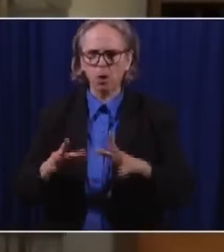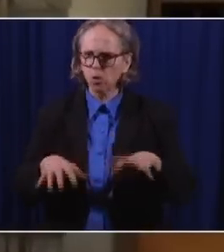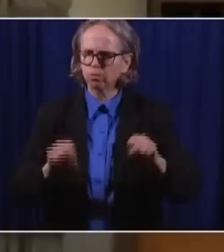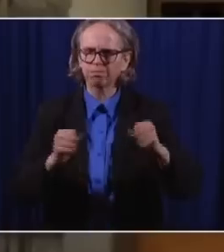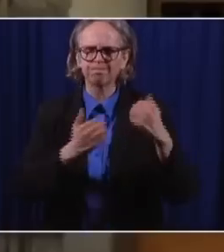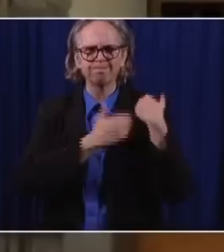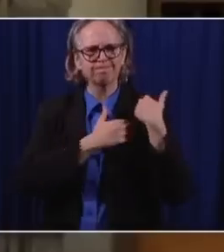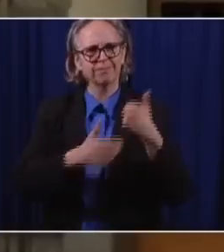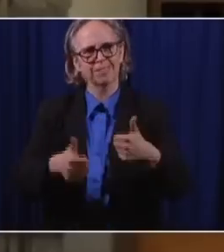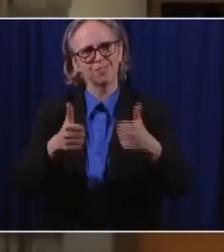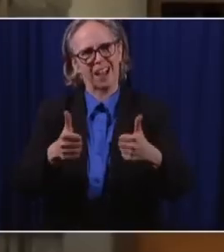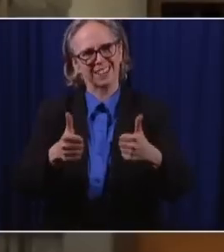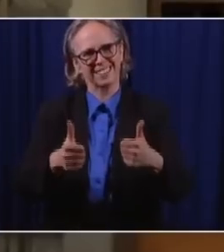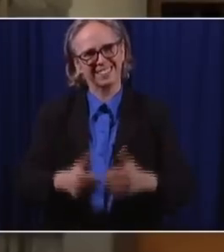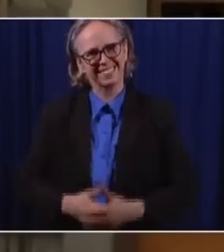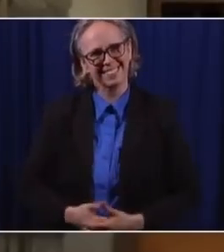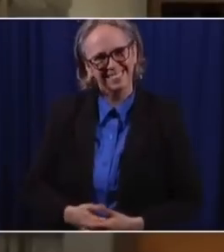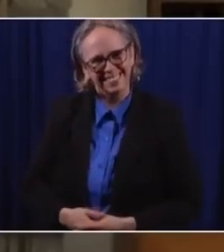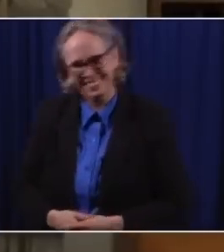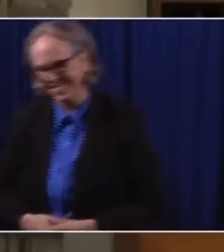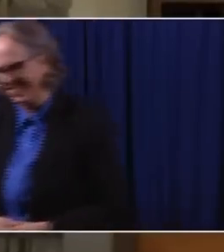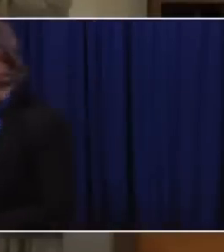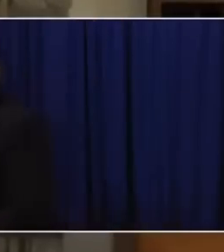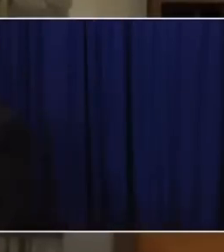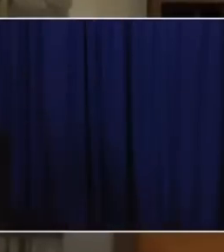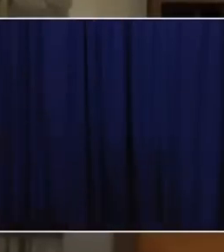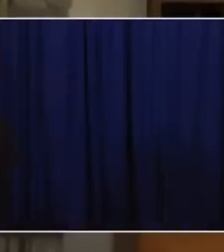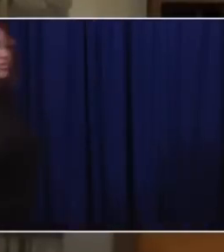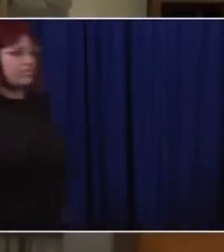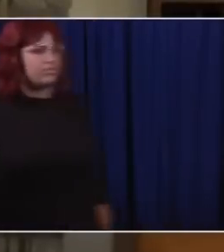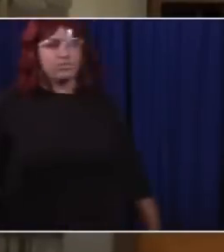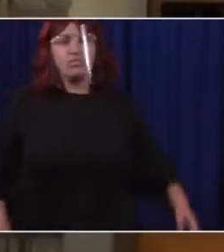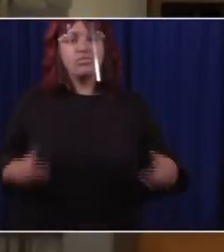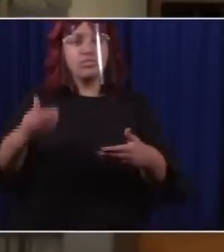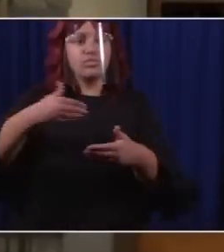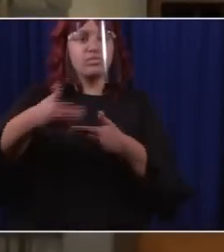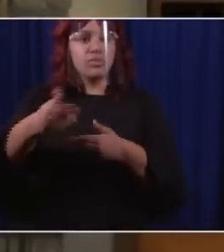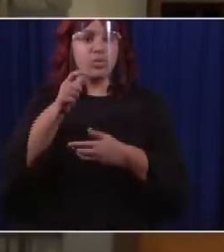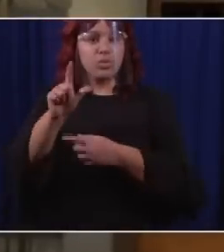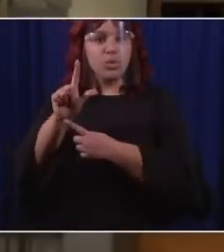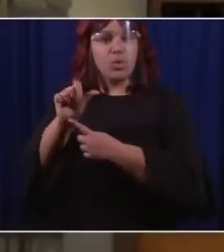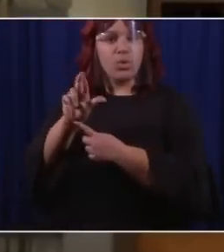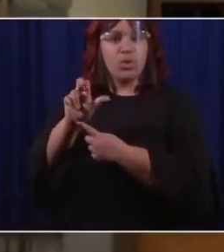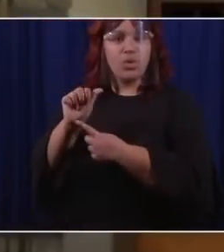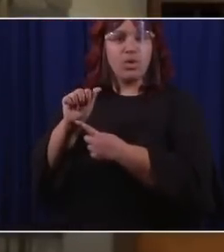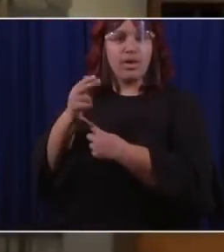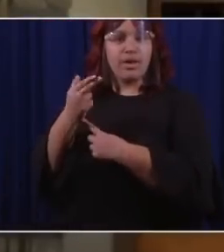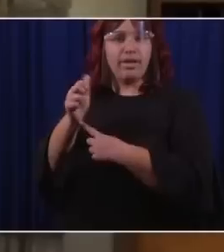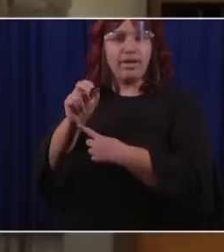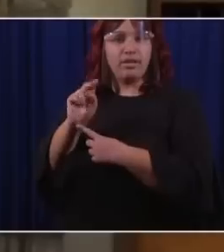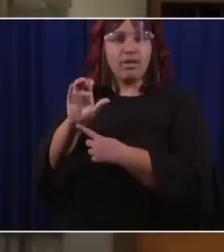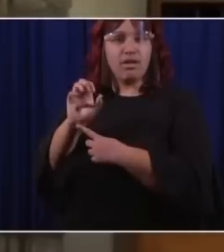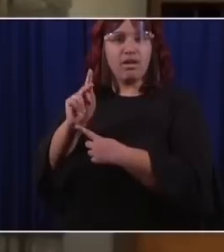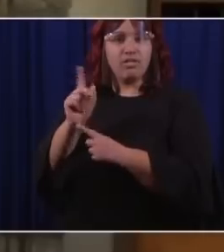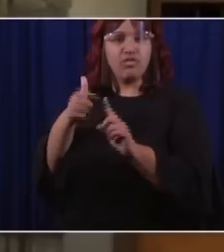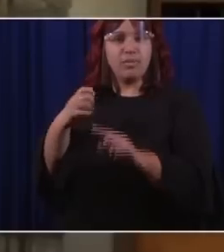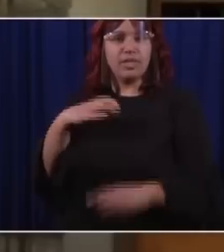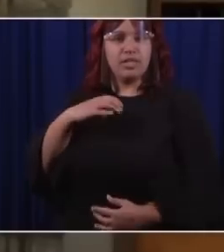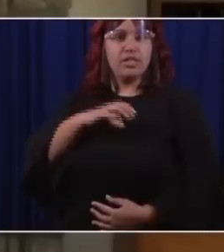Next question is from Laura Hancock at cleveland.com. Good afternoon, Governor. I was just